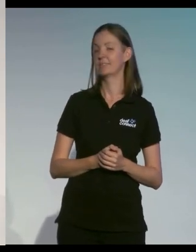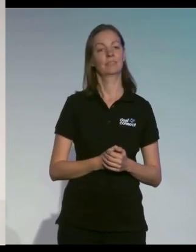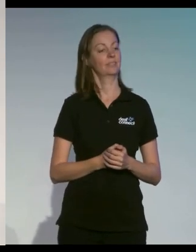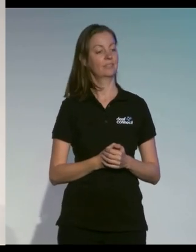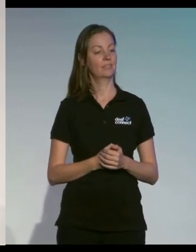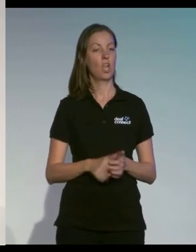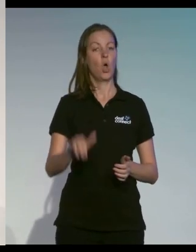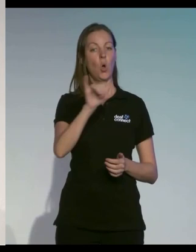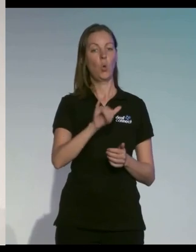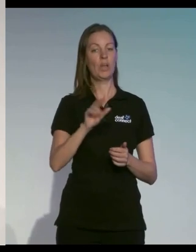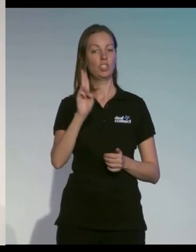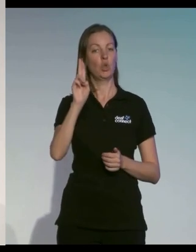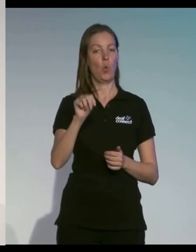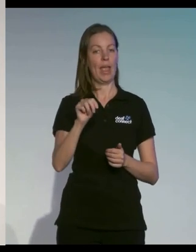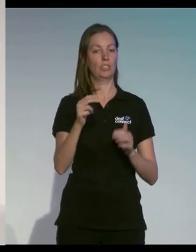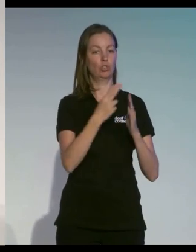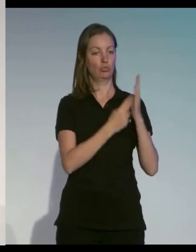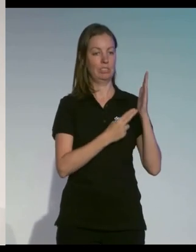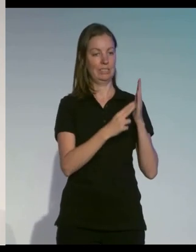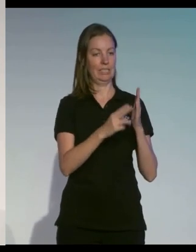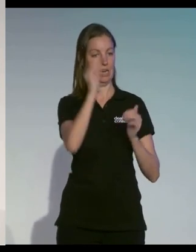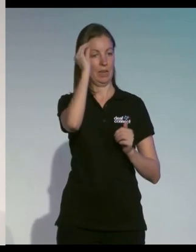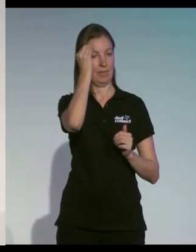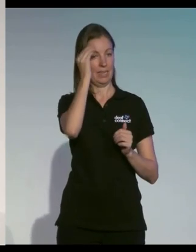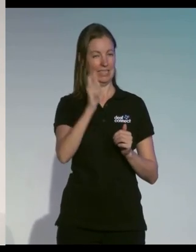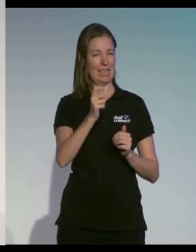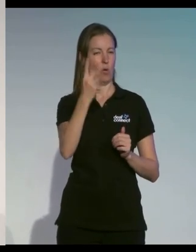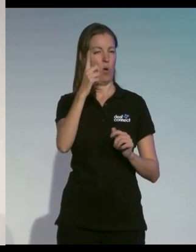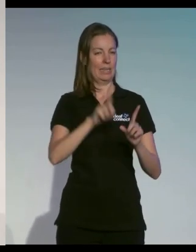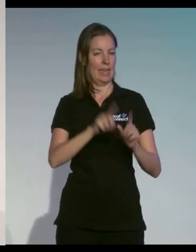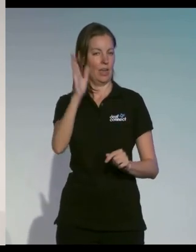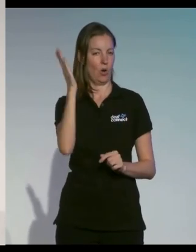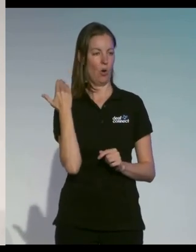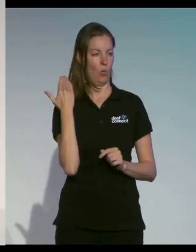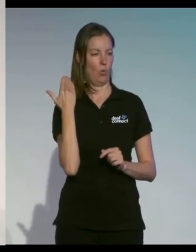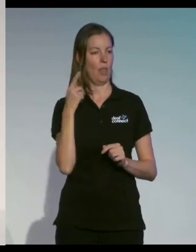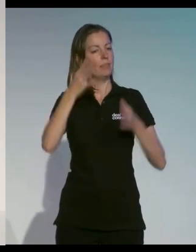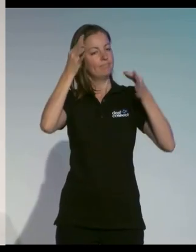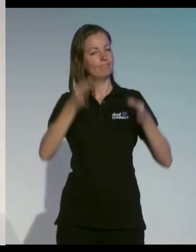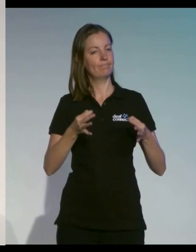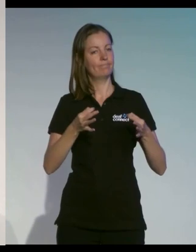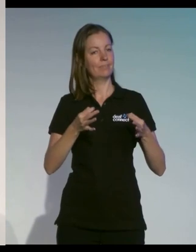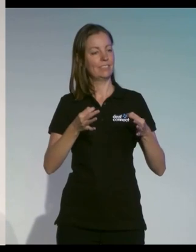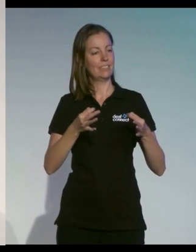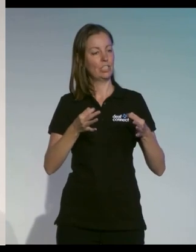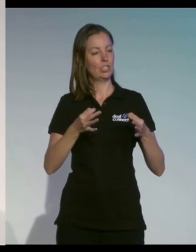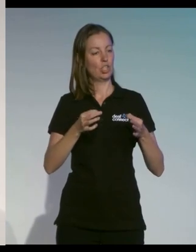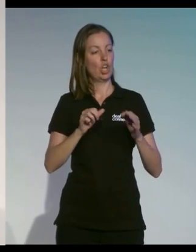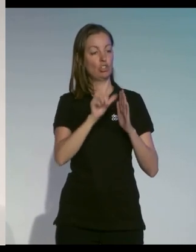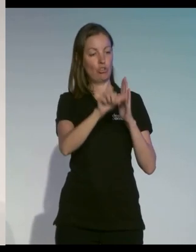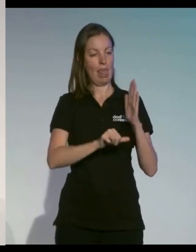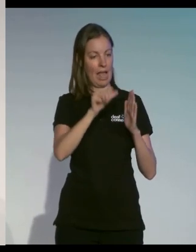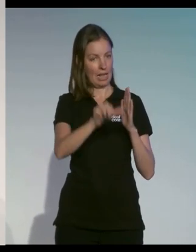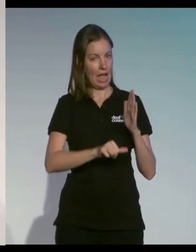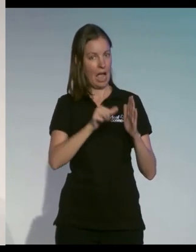Which UN Treaty Committee, almost 1 year ago, ruled that Sri Lanka was in breach of international